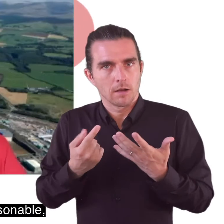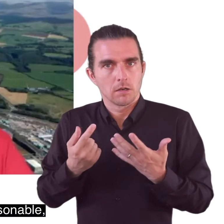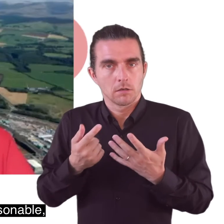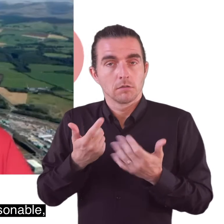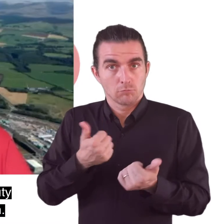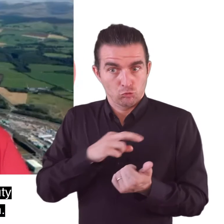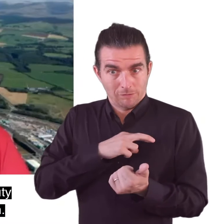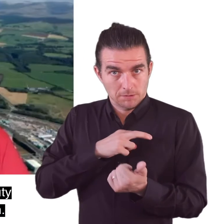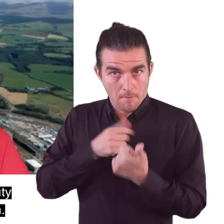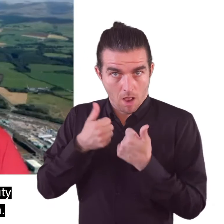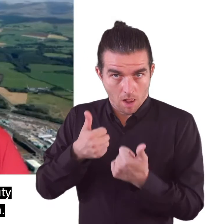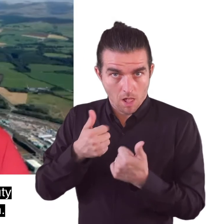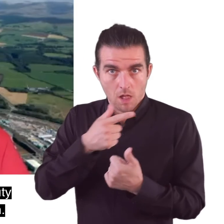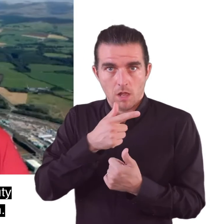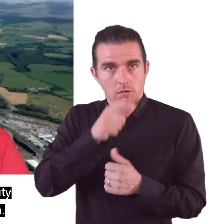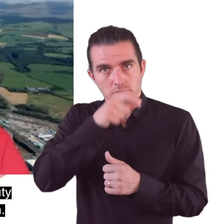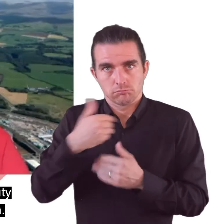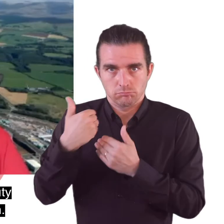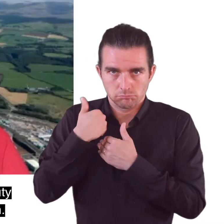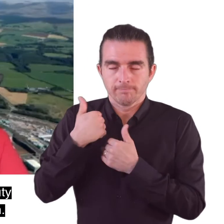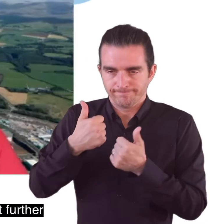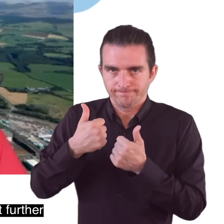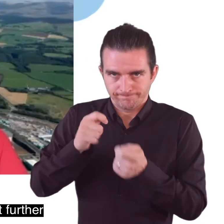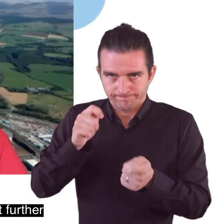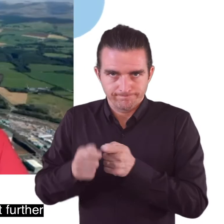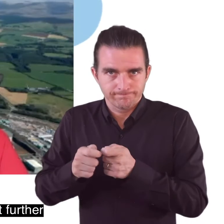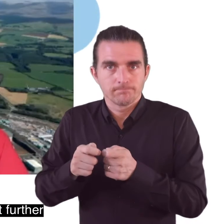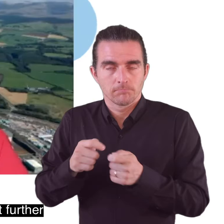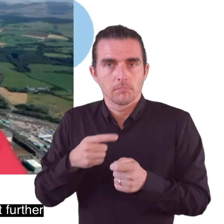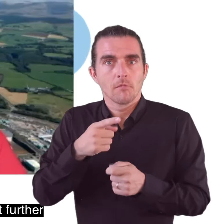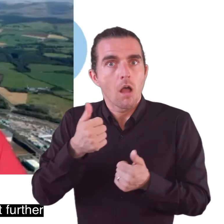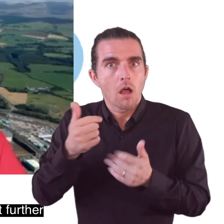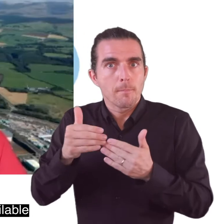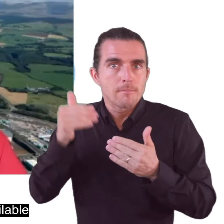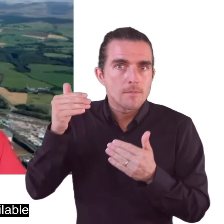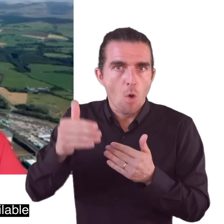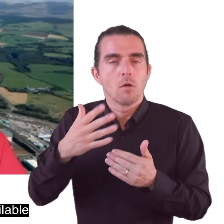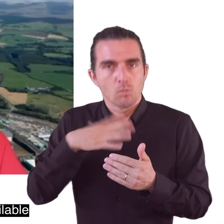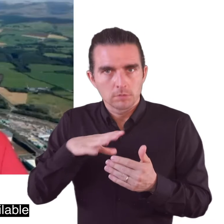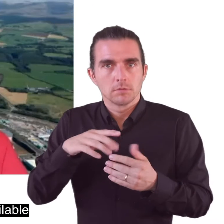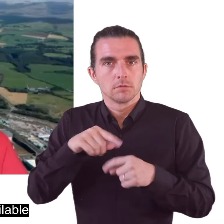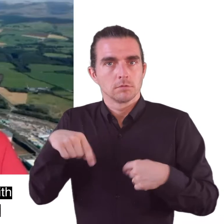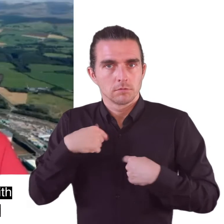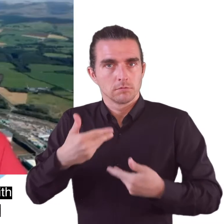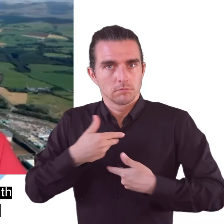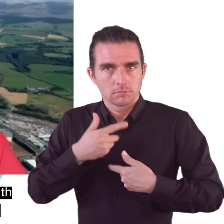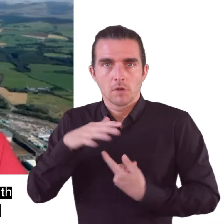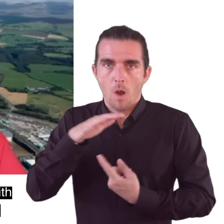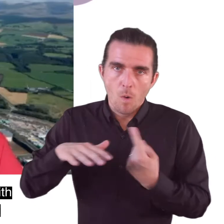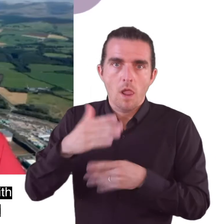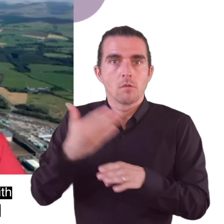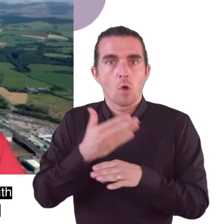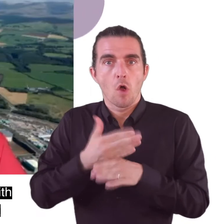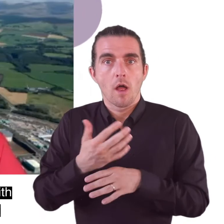long as they are reasonable, the employer has a duty of care to make them. Sellafield's took that a little bit further and have made ours available to all